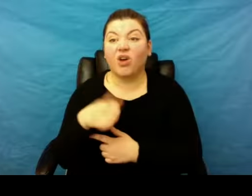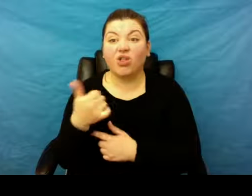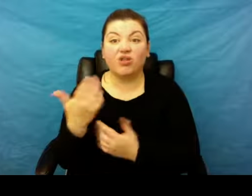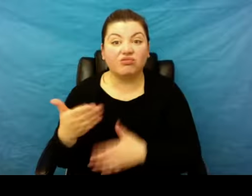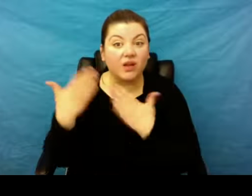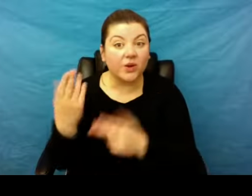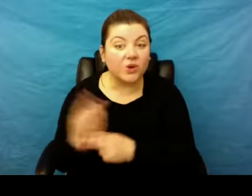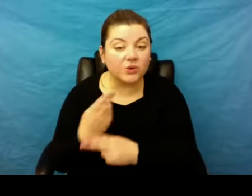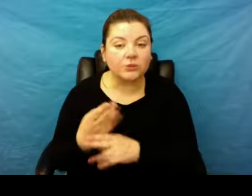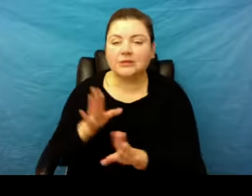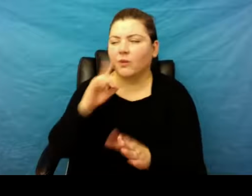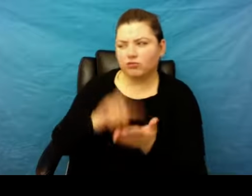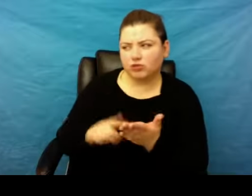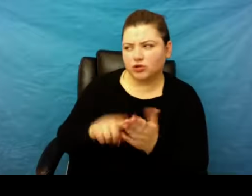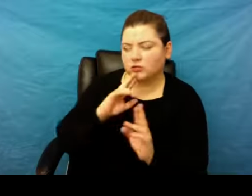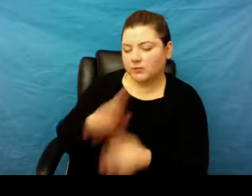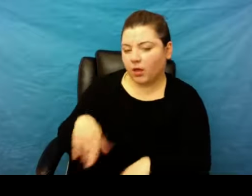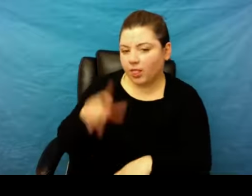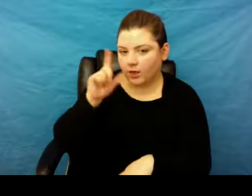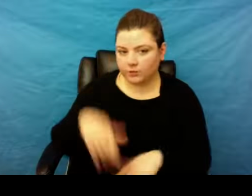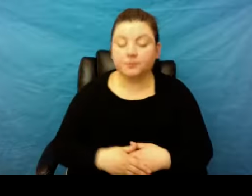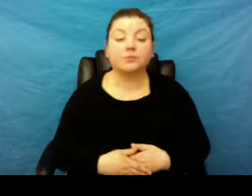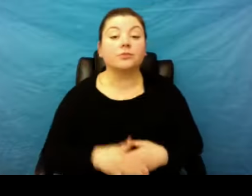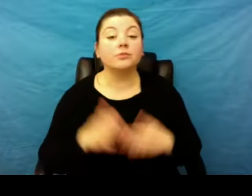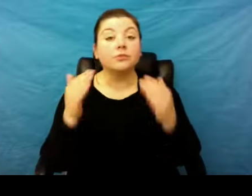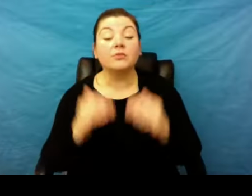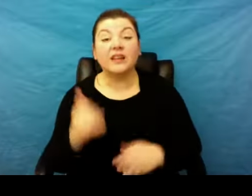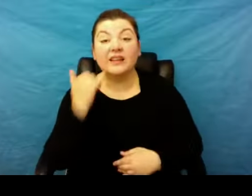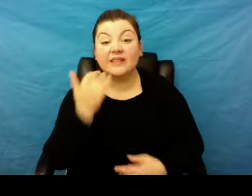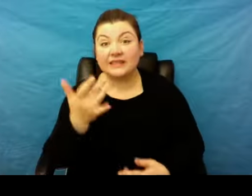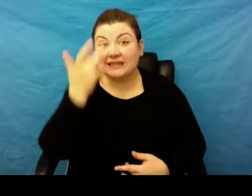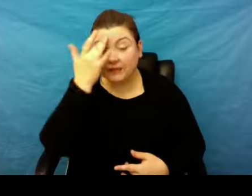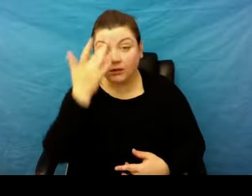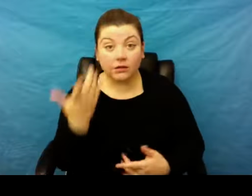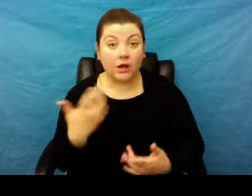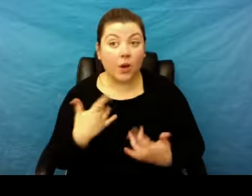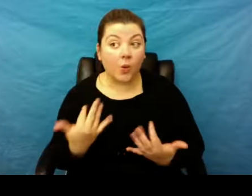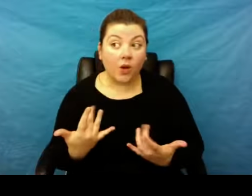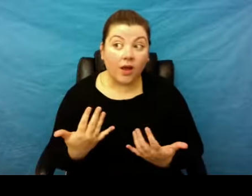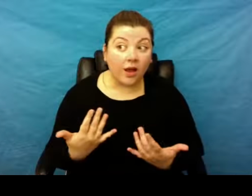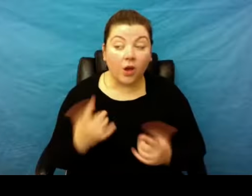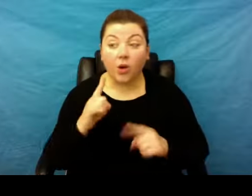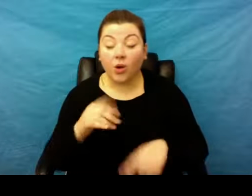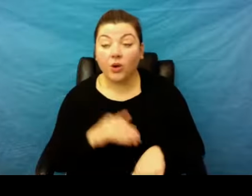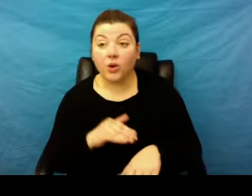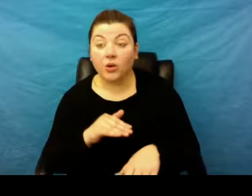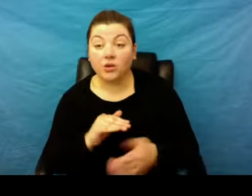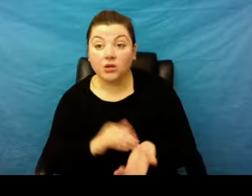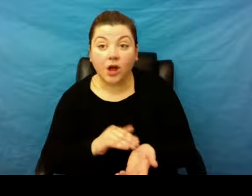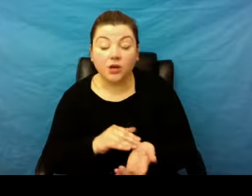Okay. John Regan, if you become sick, how long should you wait before you go to the doctor or hospital? So I think